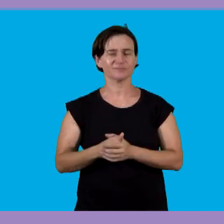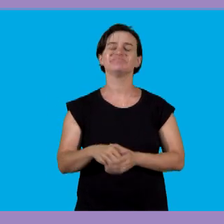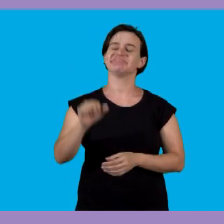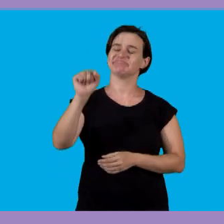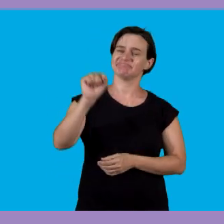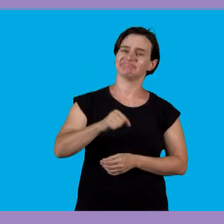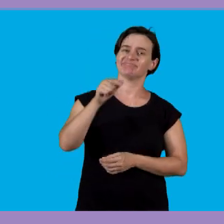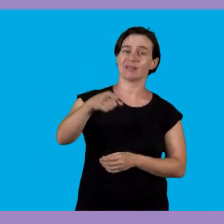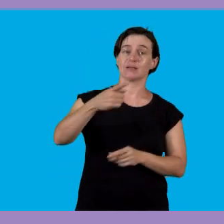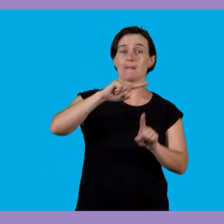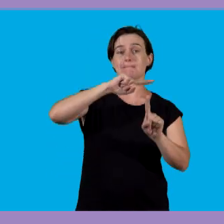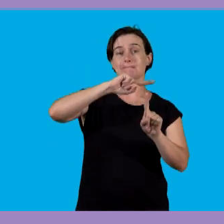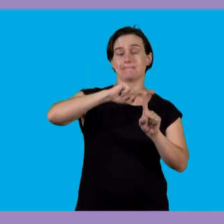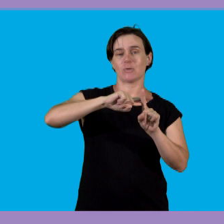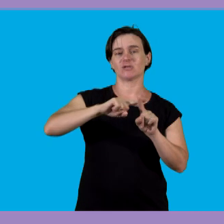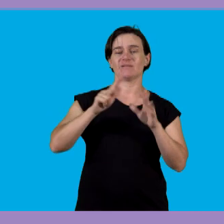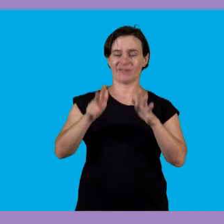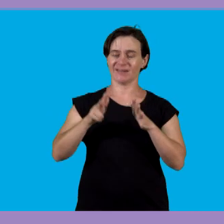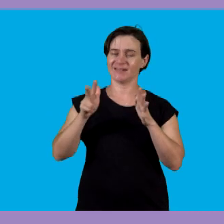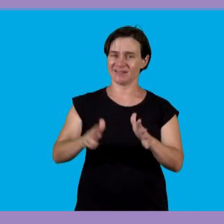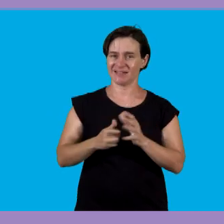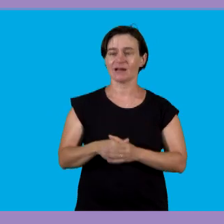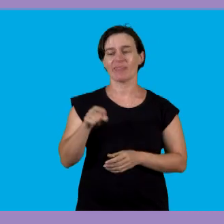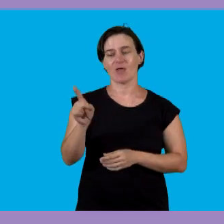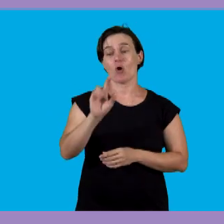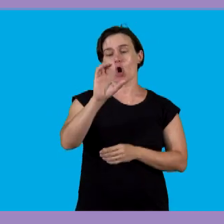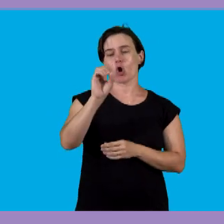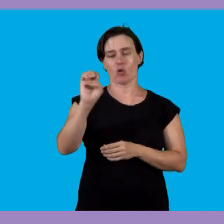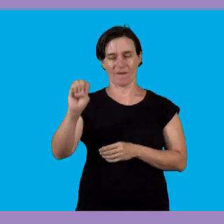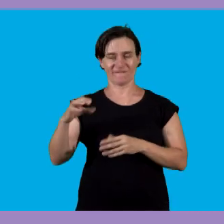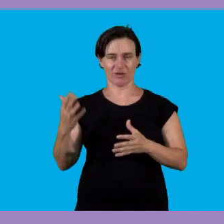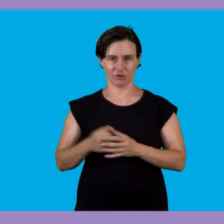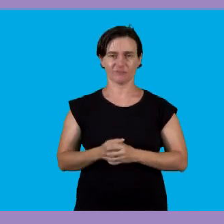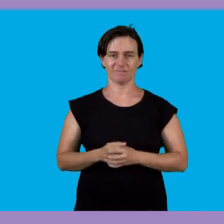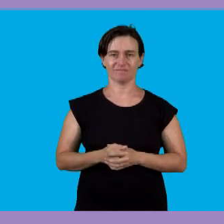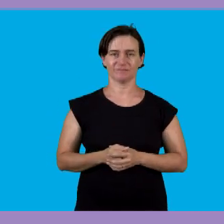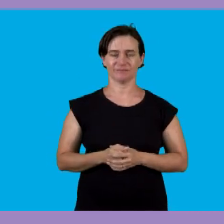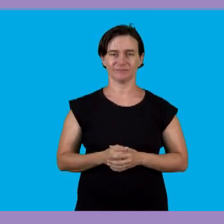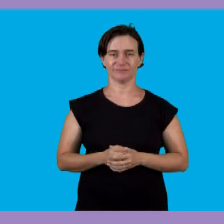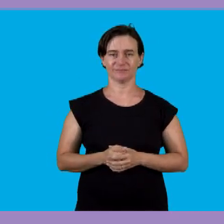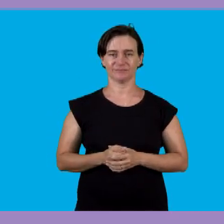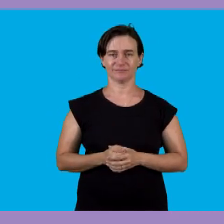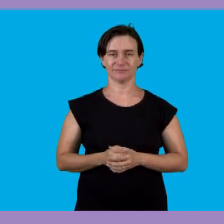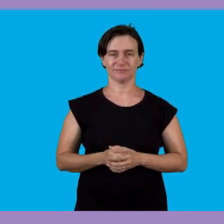Well, yes, it is a positive 18. That is the coefficient of that